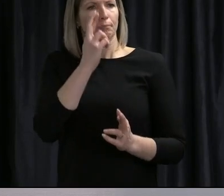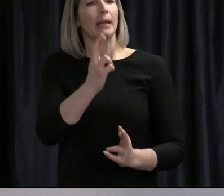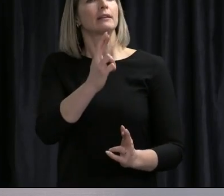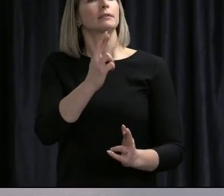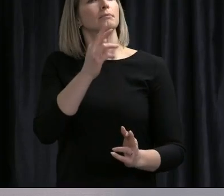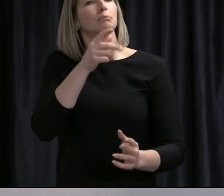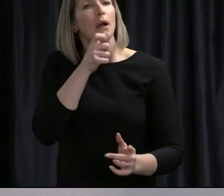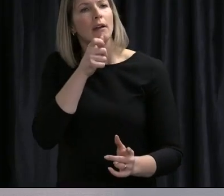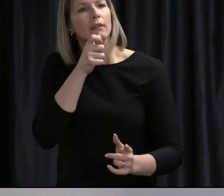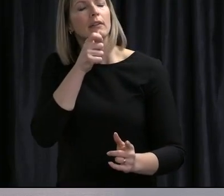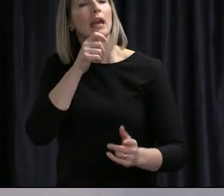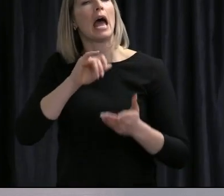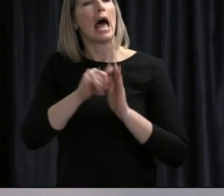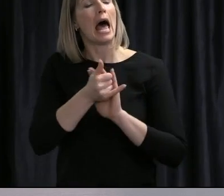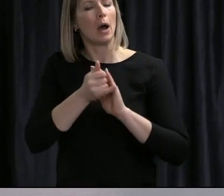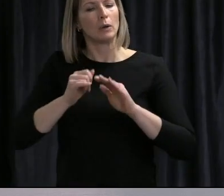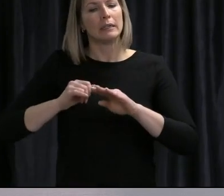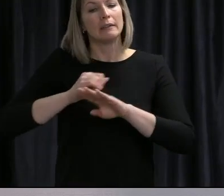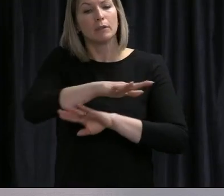with COVID-19,